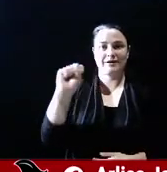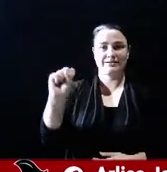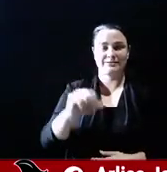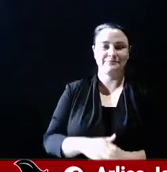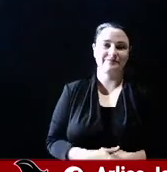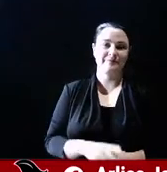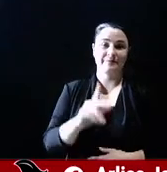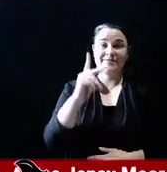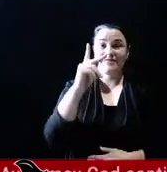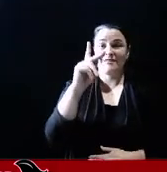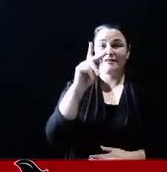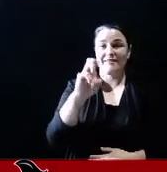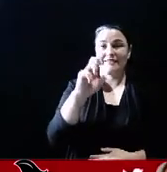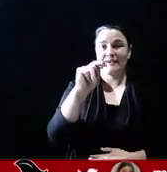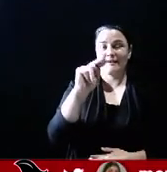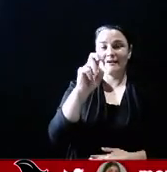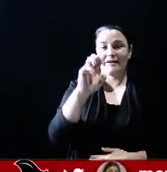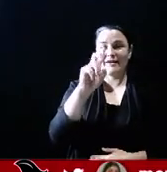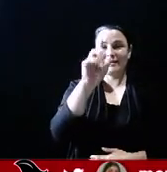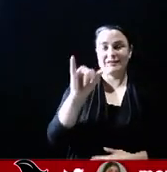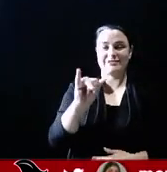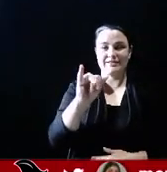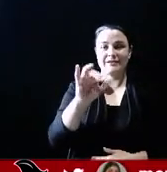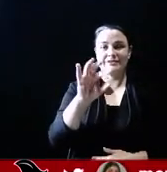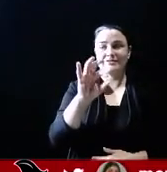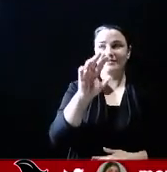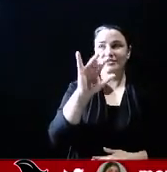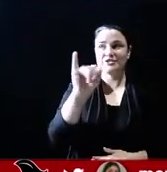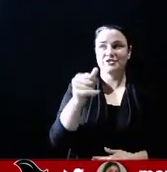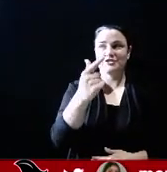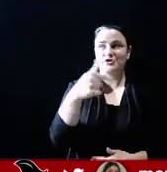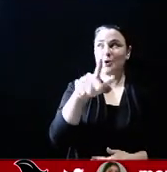Kennedy Faye Jacquet,